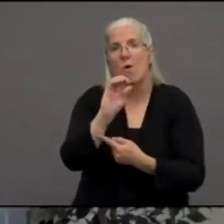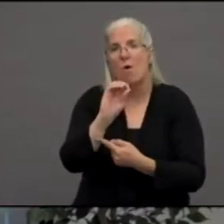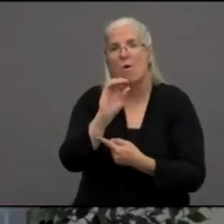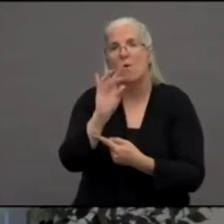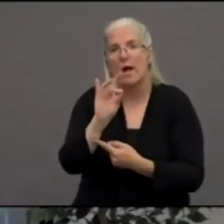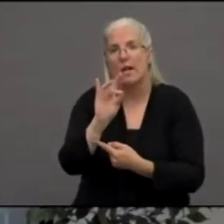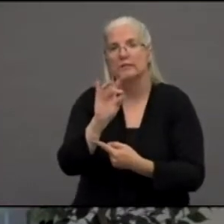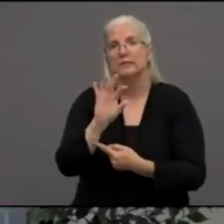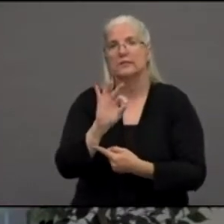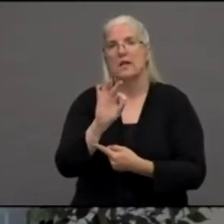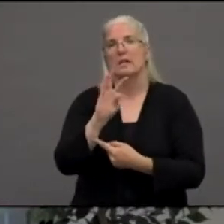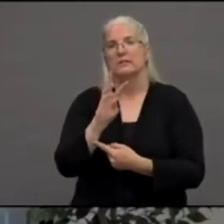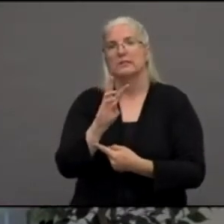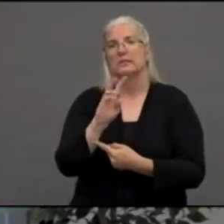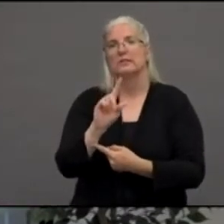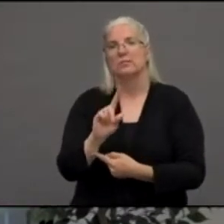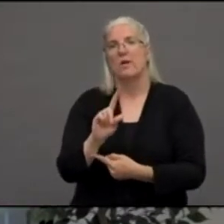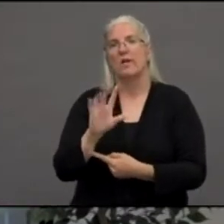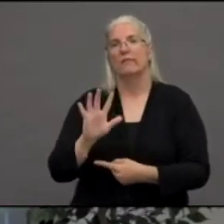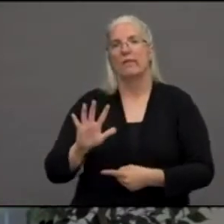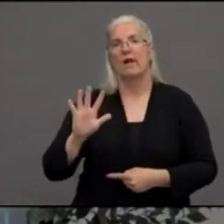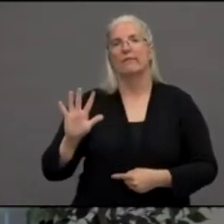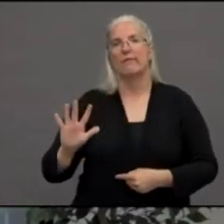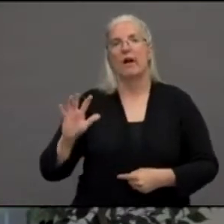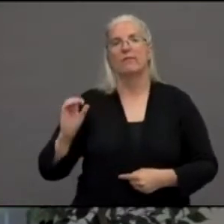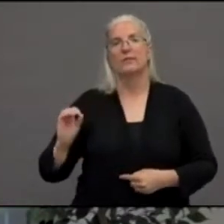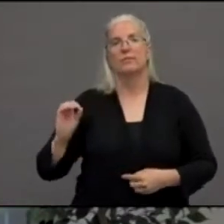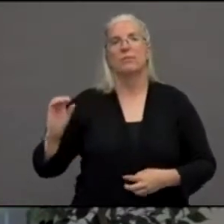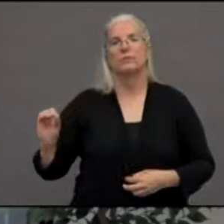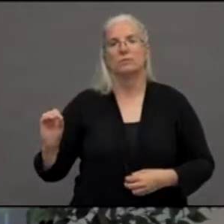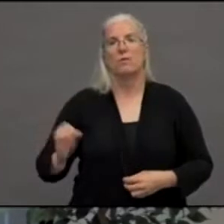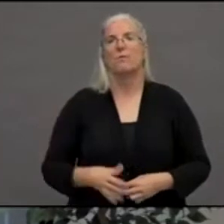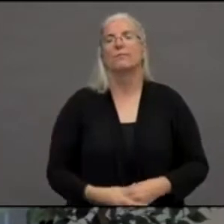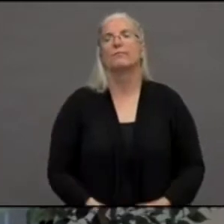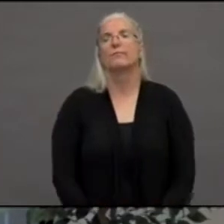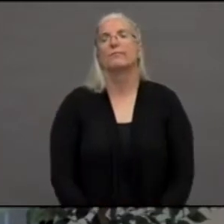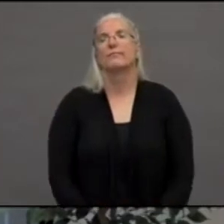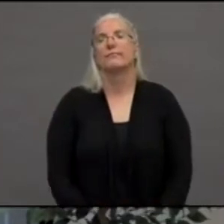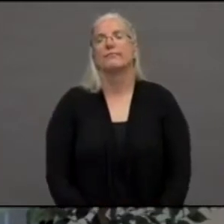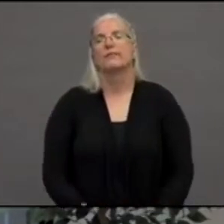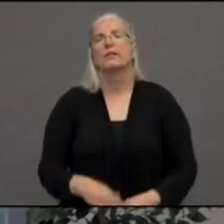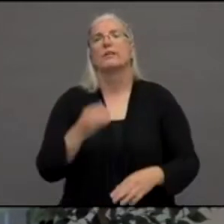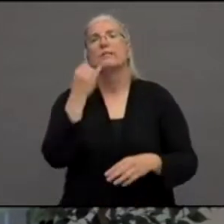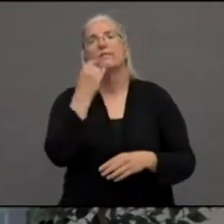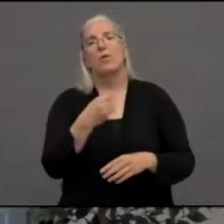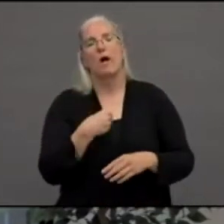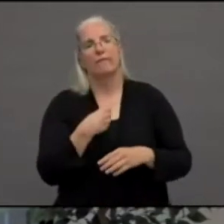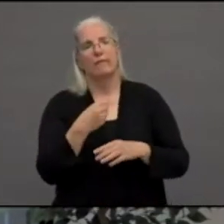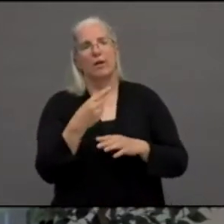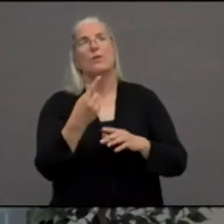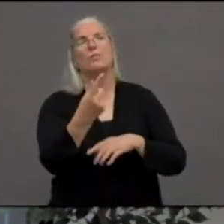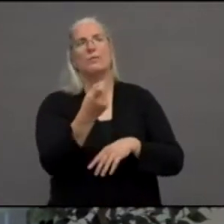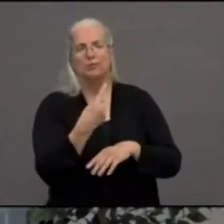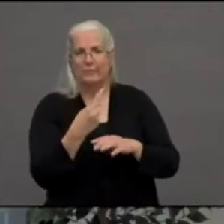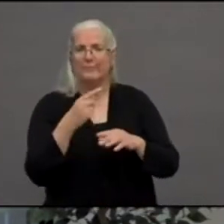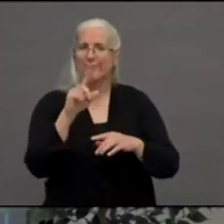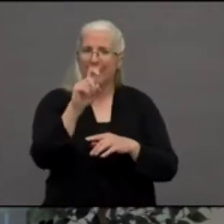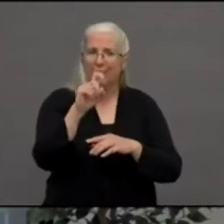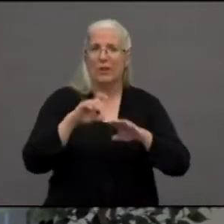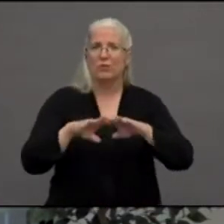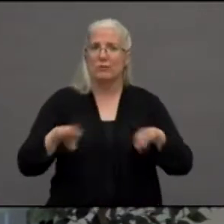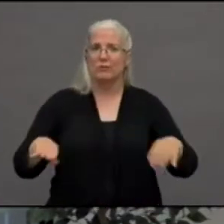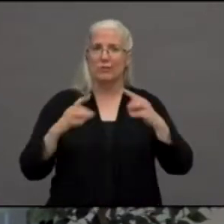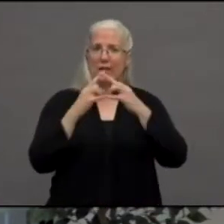408-961-5500. Question, are camps for children still allowed to resume? Yes, parents can